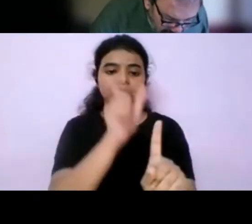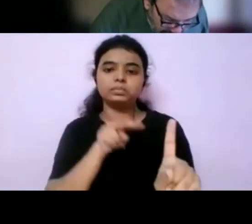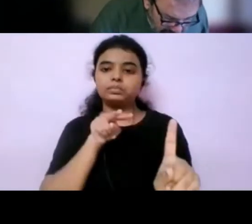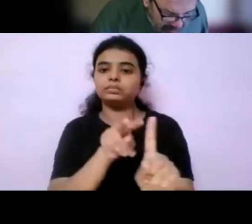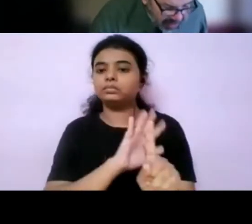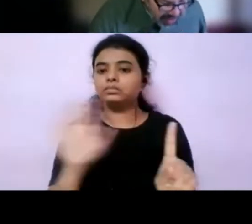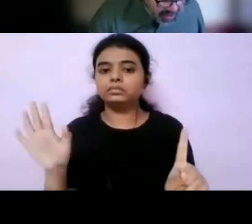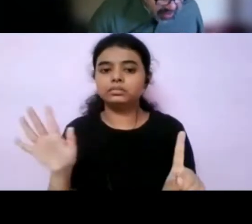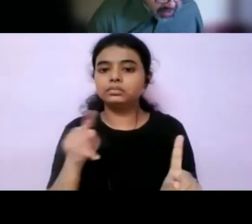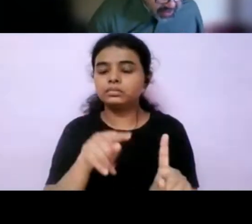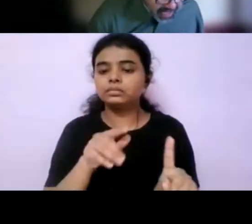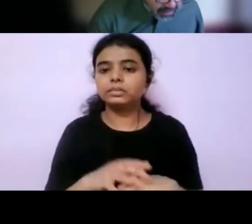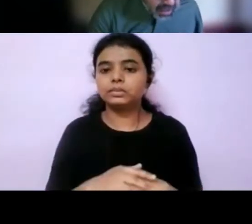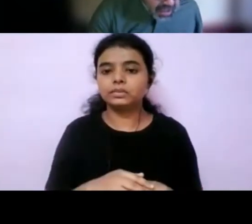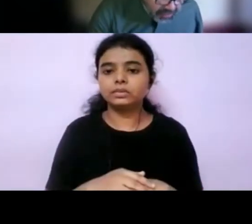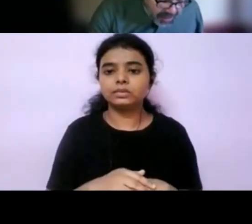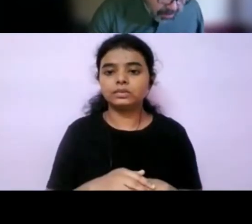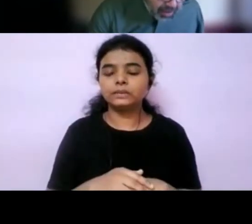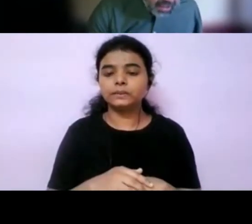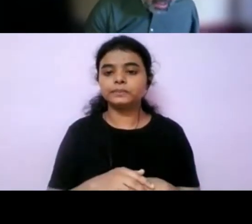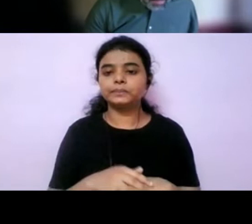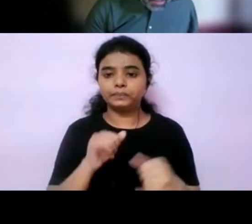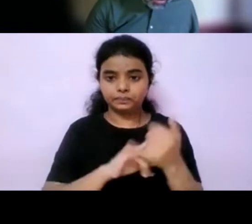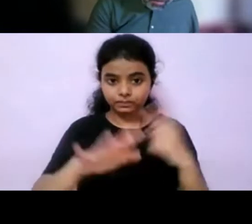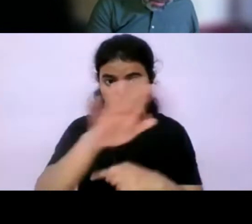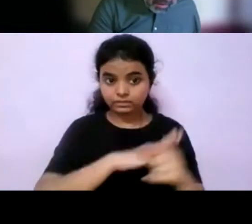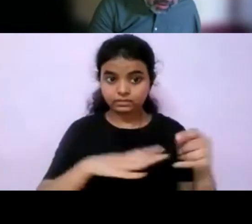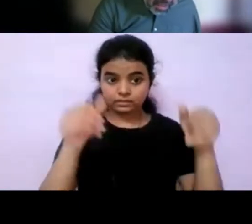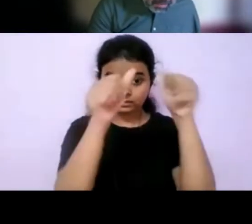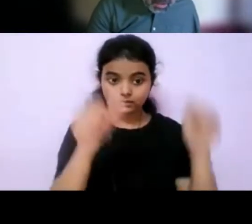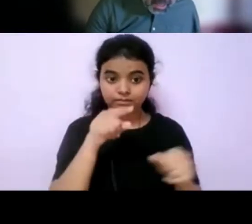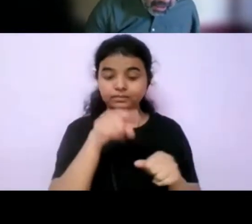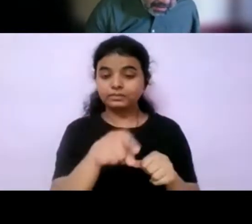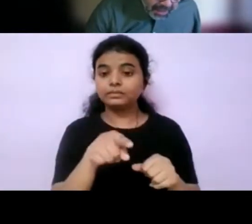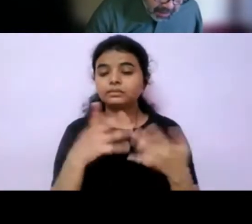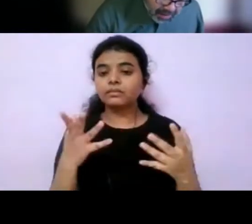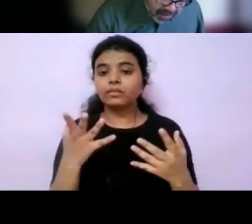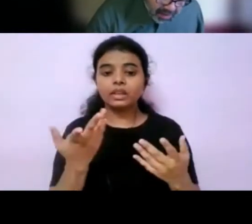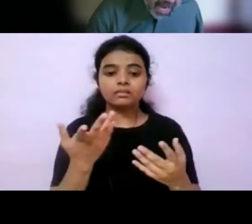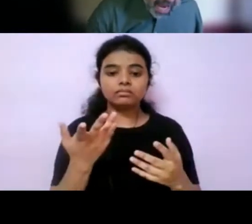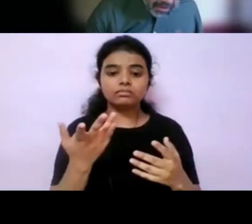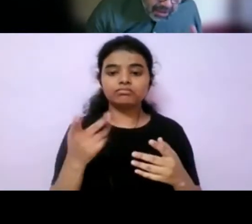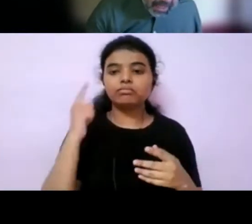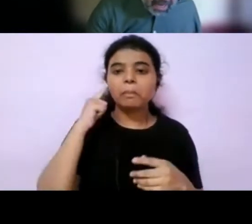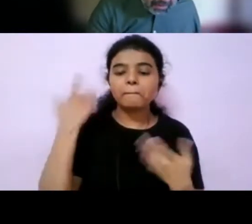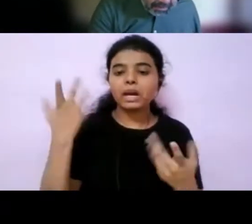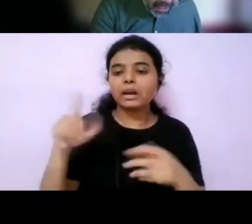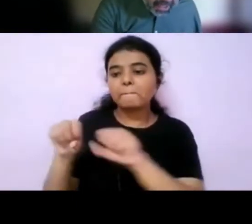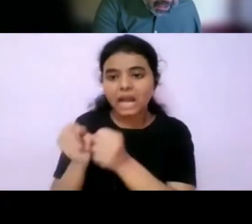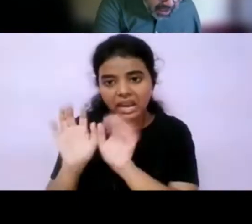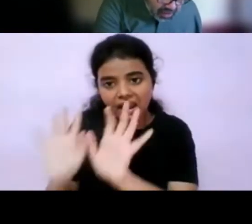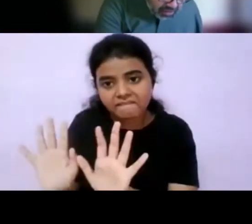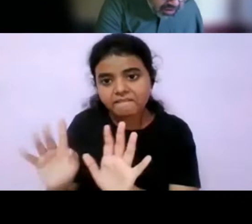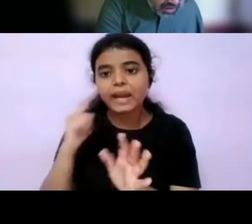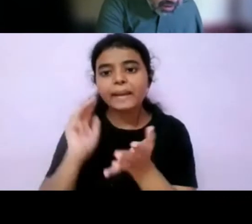is coming, it can't take account for the bodily dimensions of both disablement and impairment. How do you account for